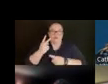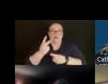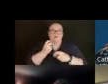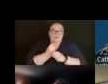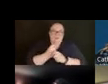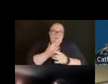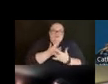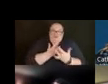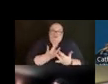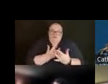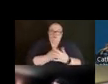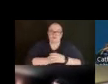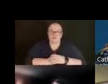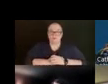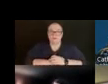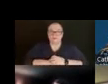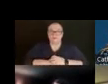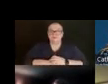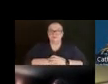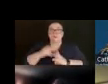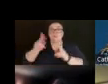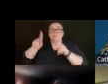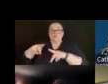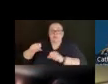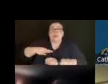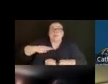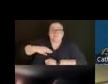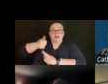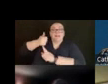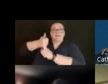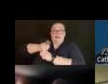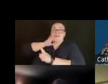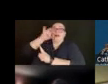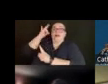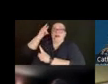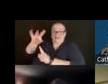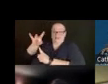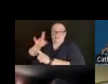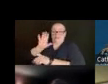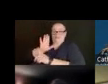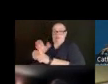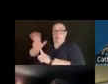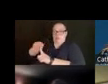The person can apply based on their own income at 18, but not before.